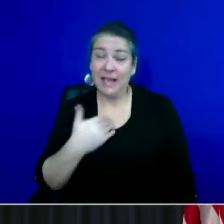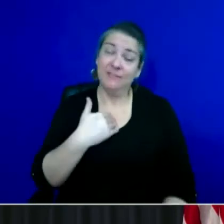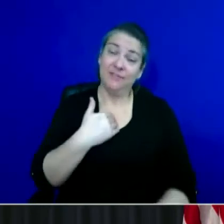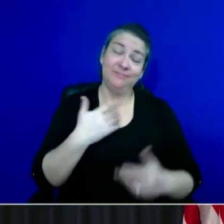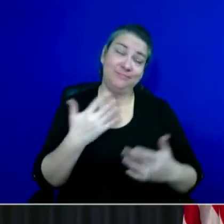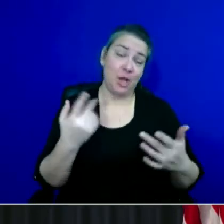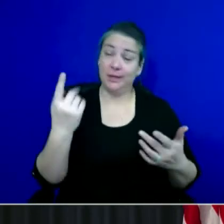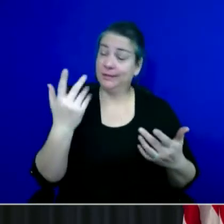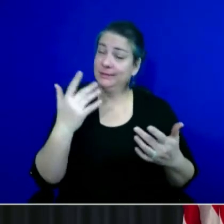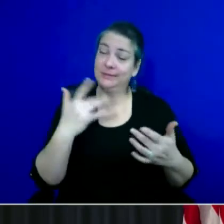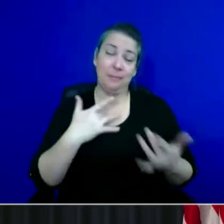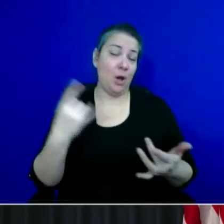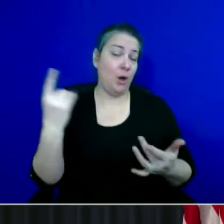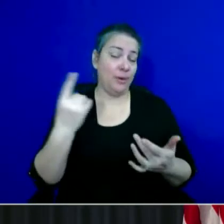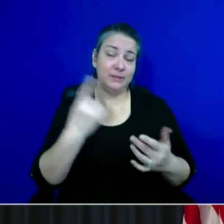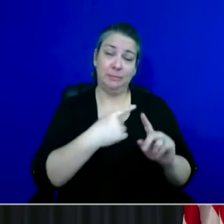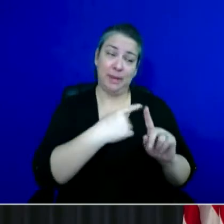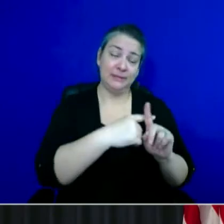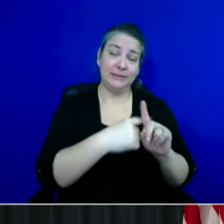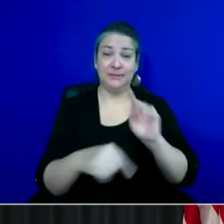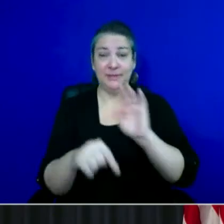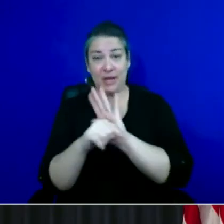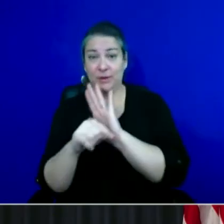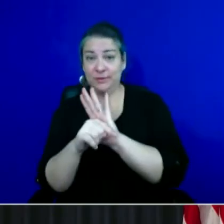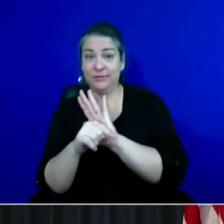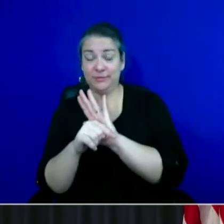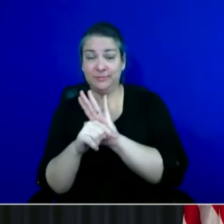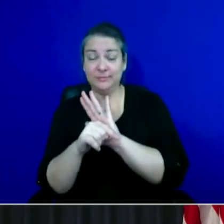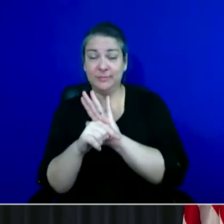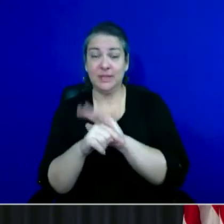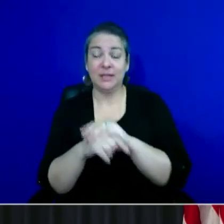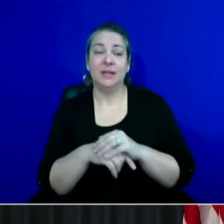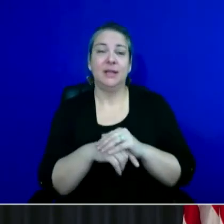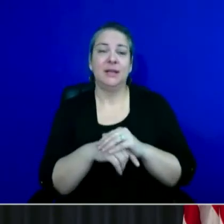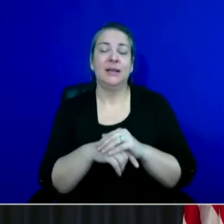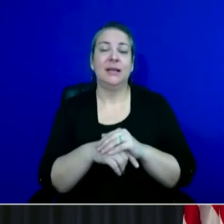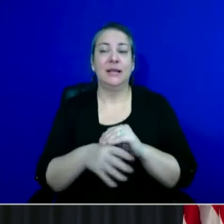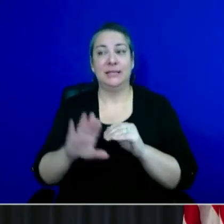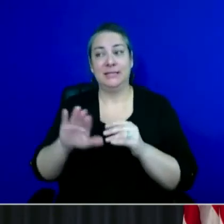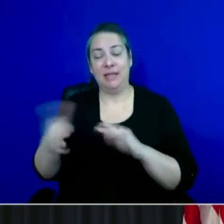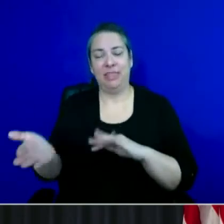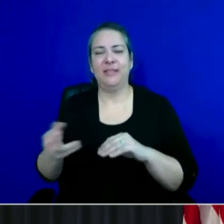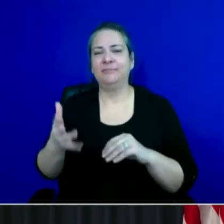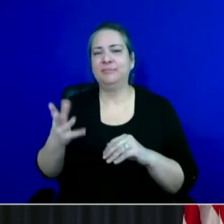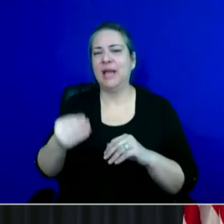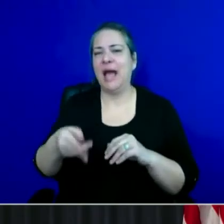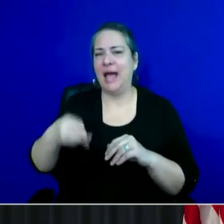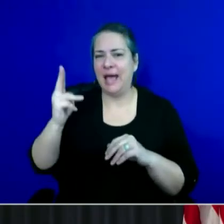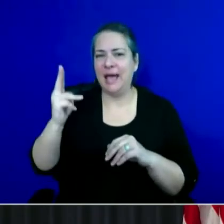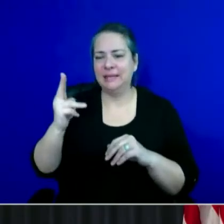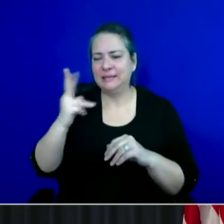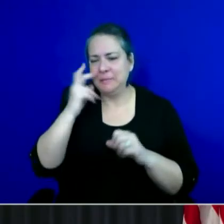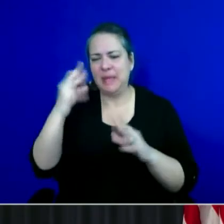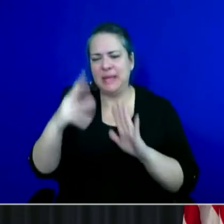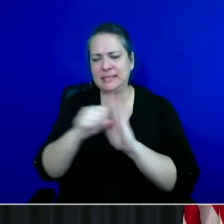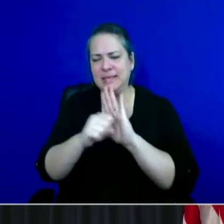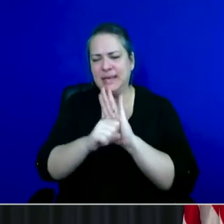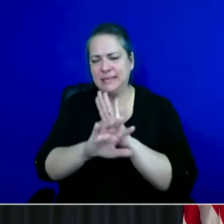but high number of deaths. We're seeing that in a number of states. So today we're